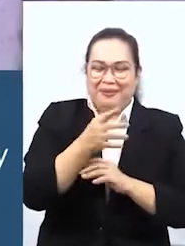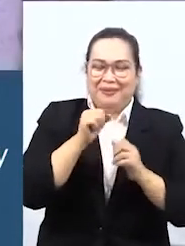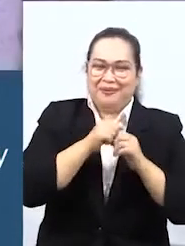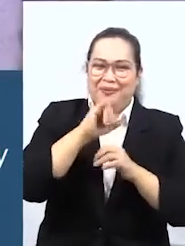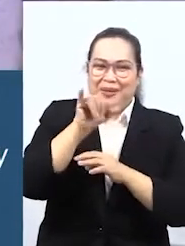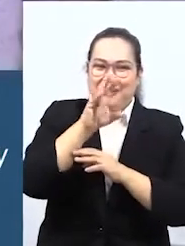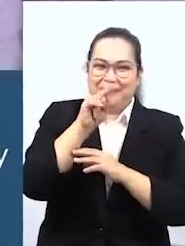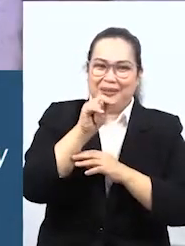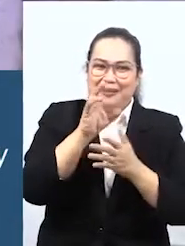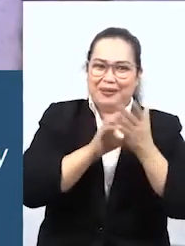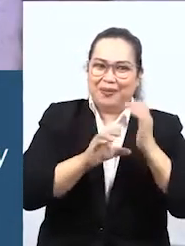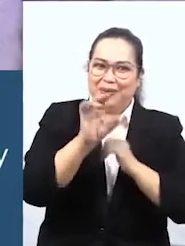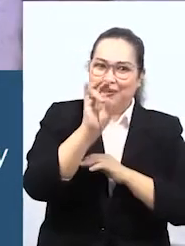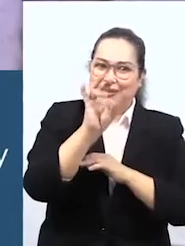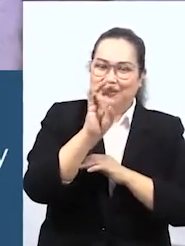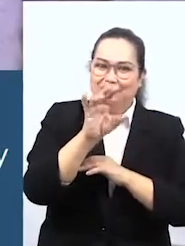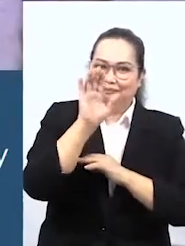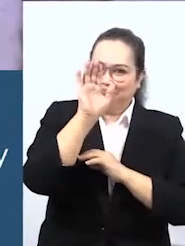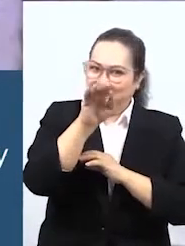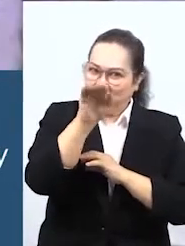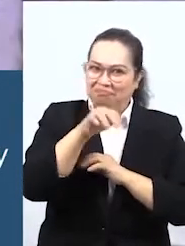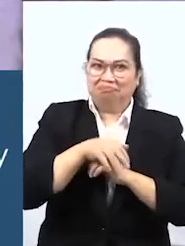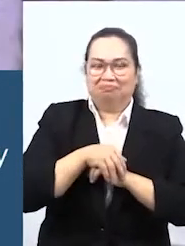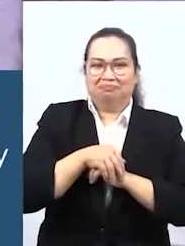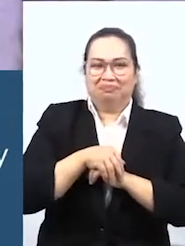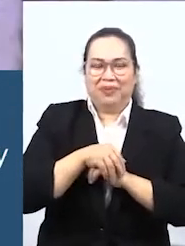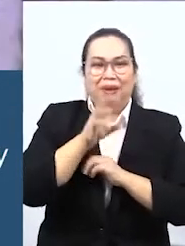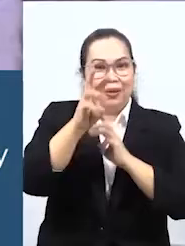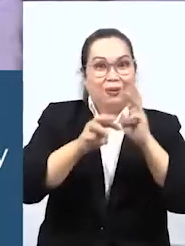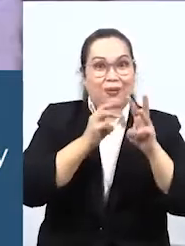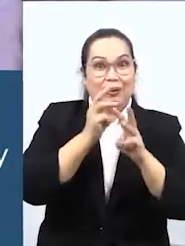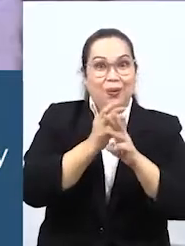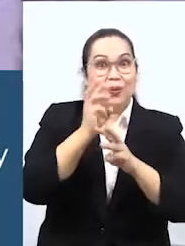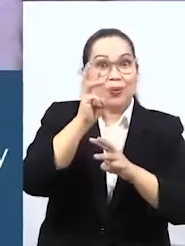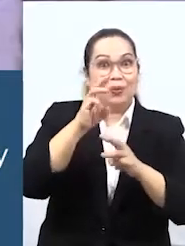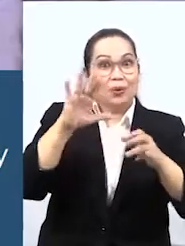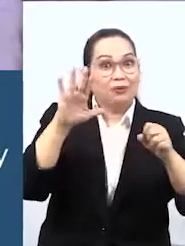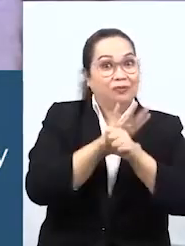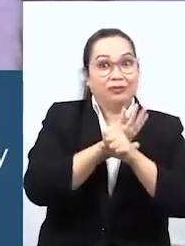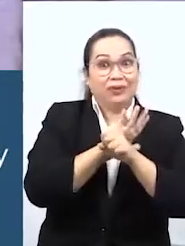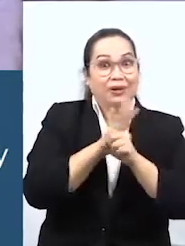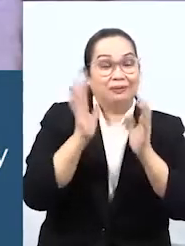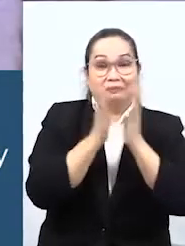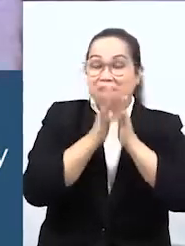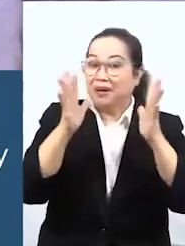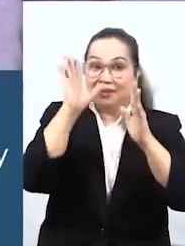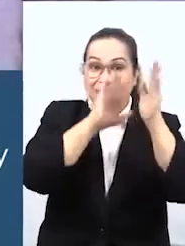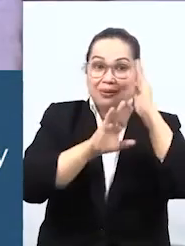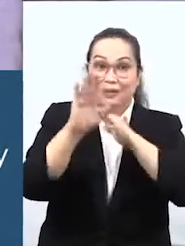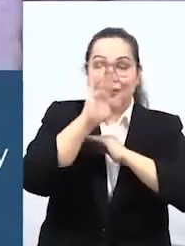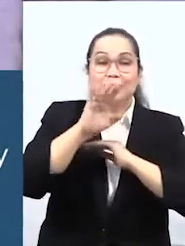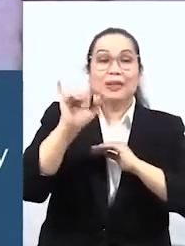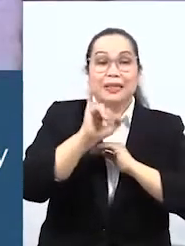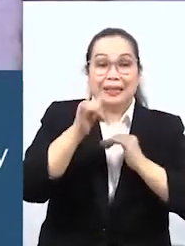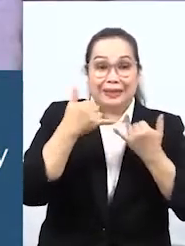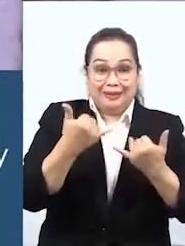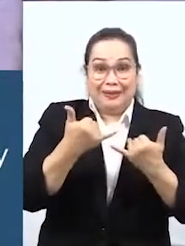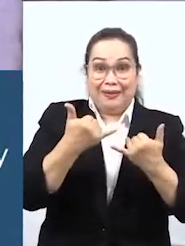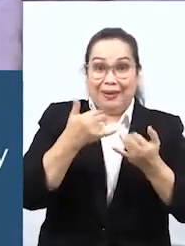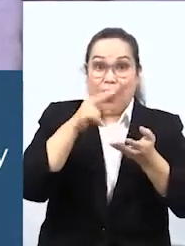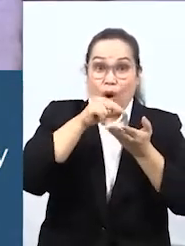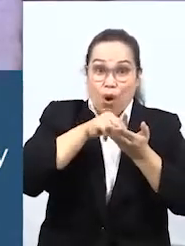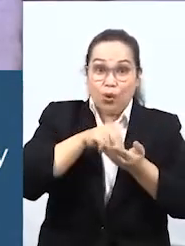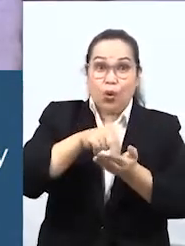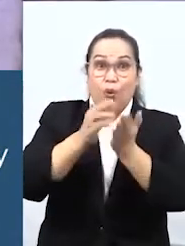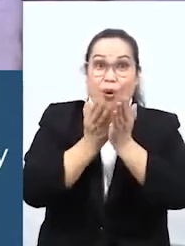chapter 17 Hey the world will be filled with So Much Trouble Just Like In the days of Noah and